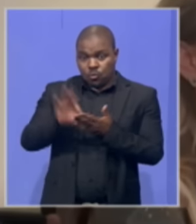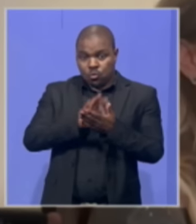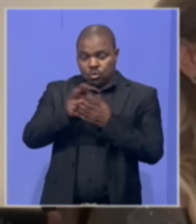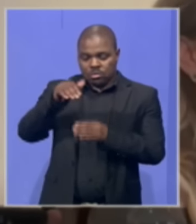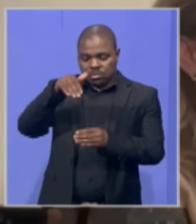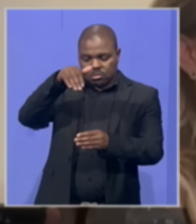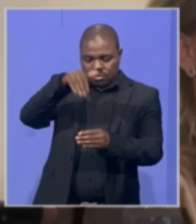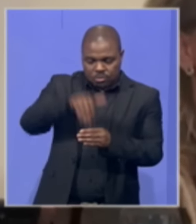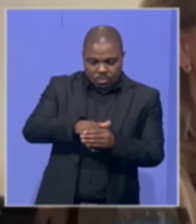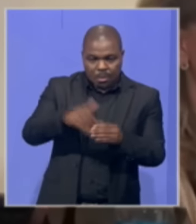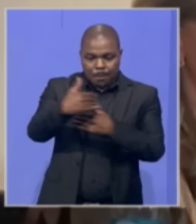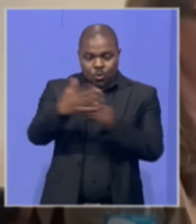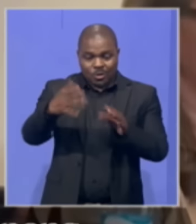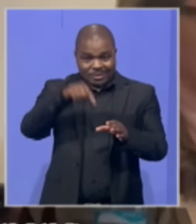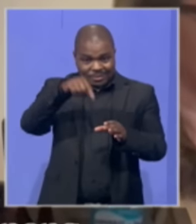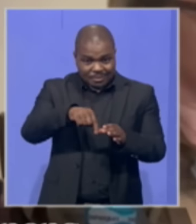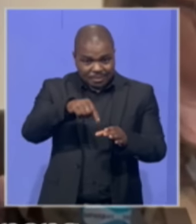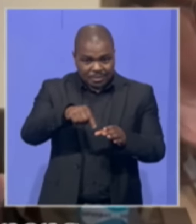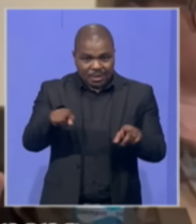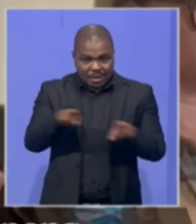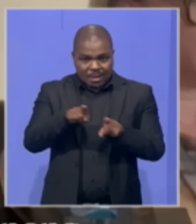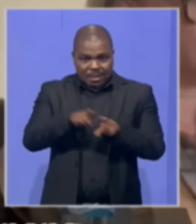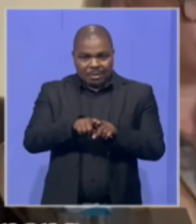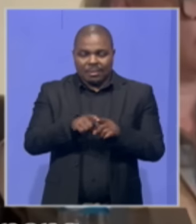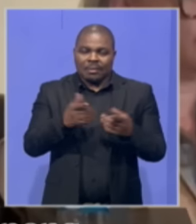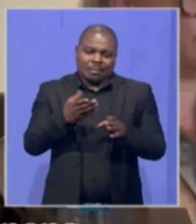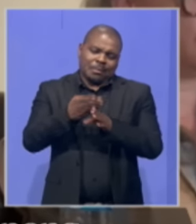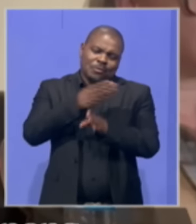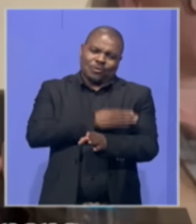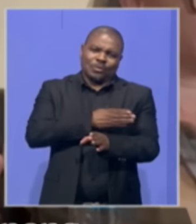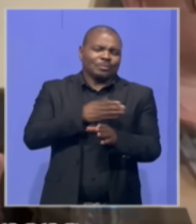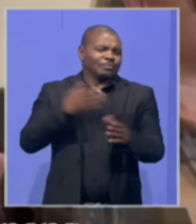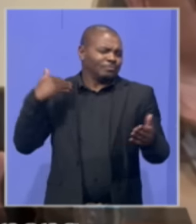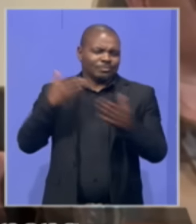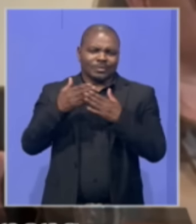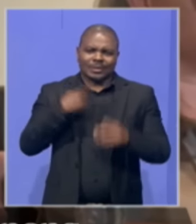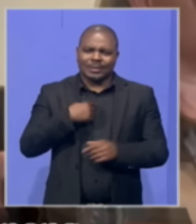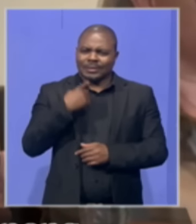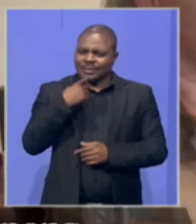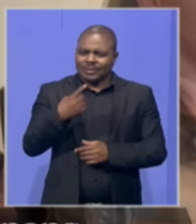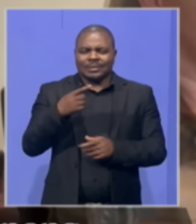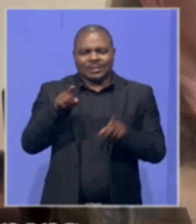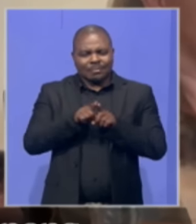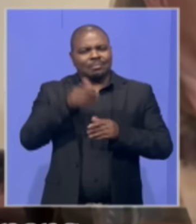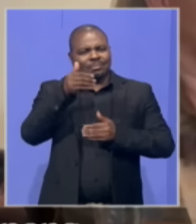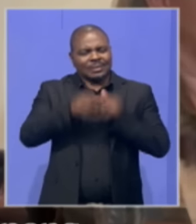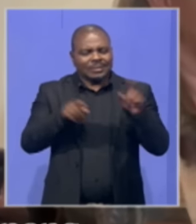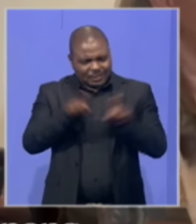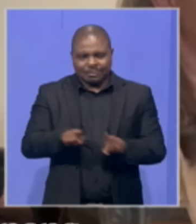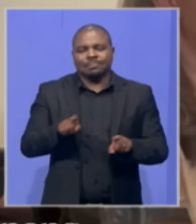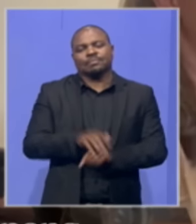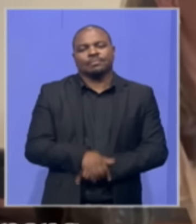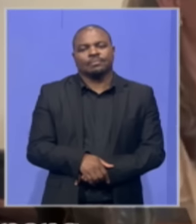box as you have been preaching throughout the election phase.